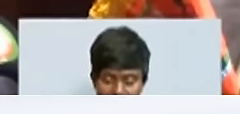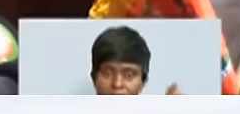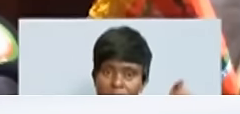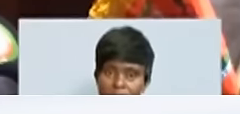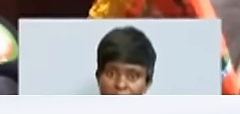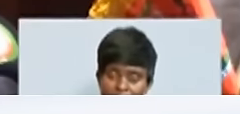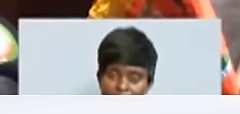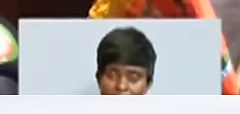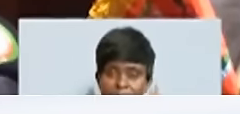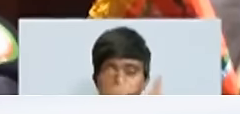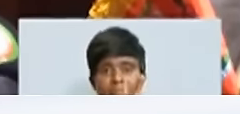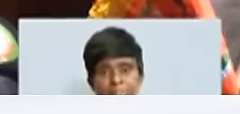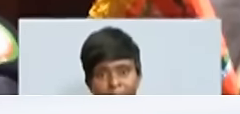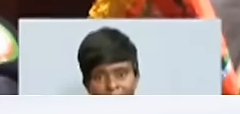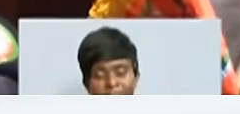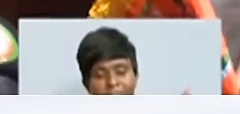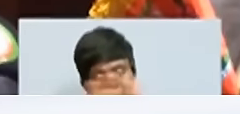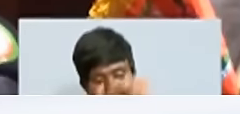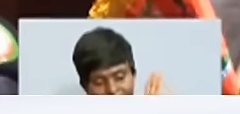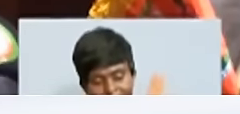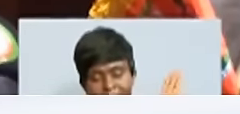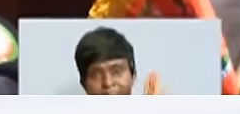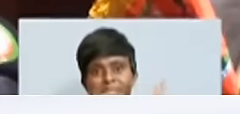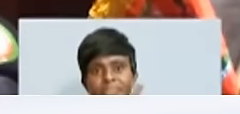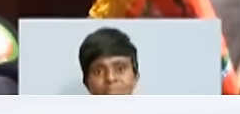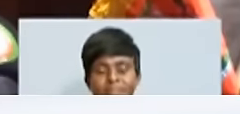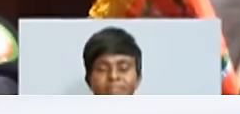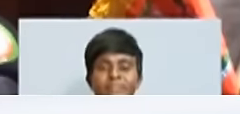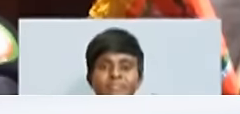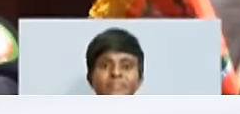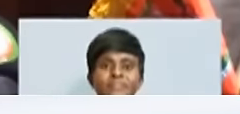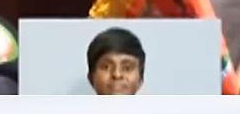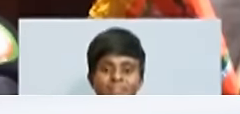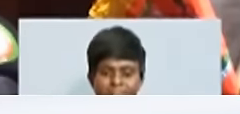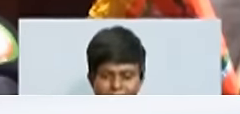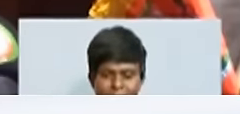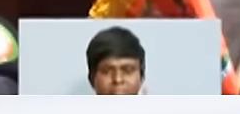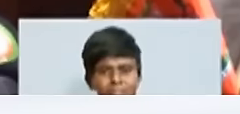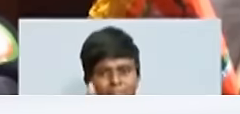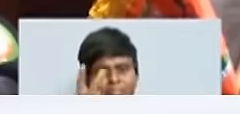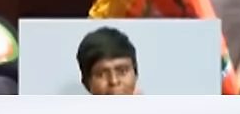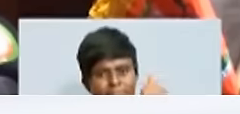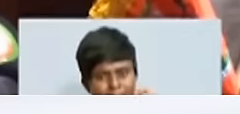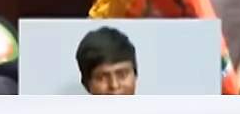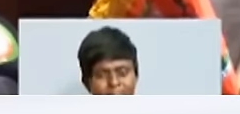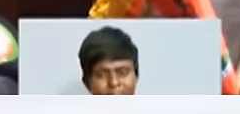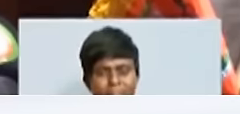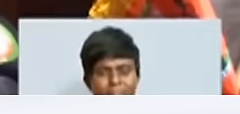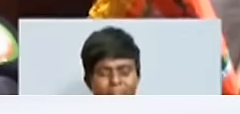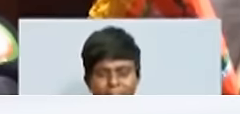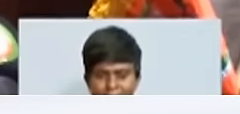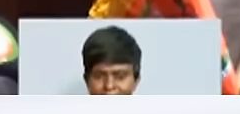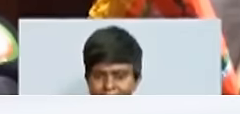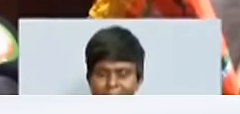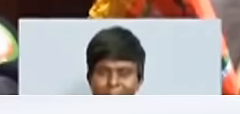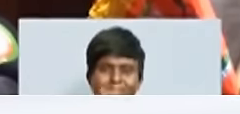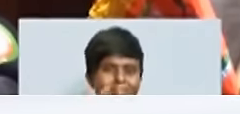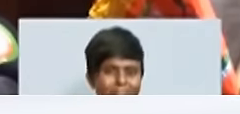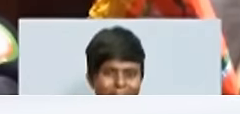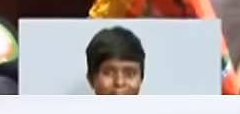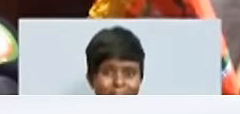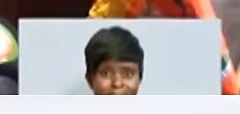competitive democratic, constitutional democratic dispensation. We can achieve both. These are not